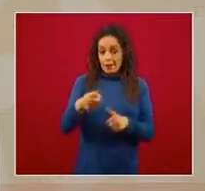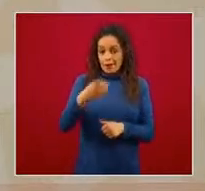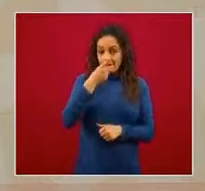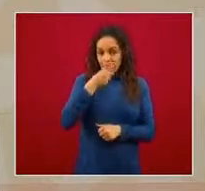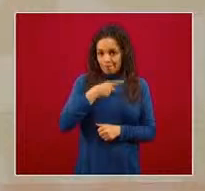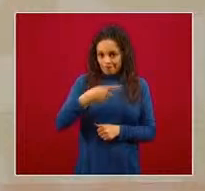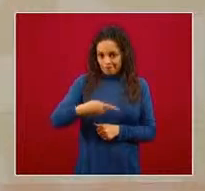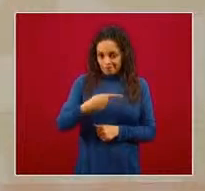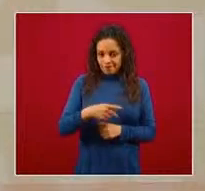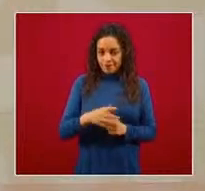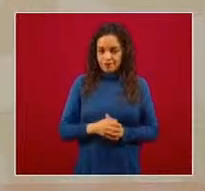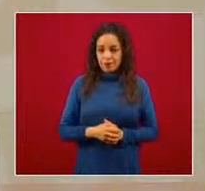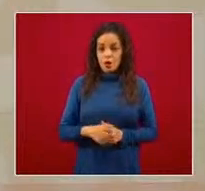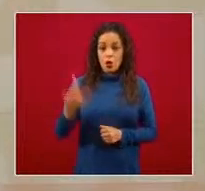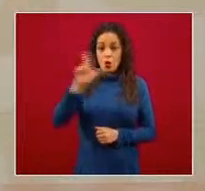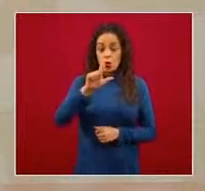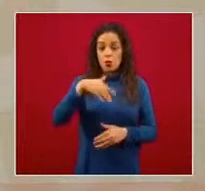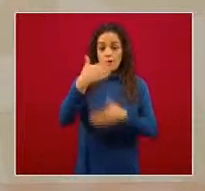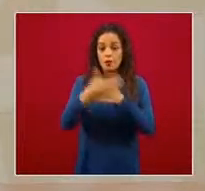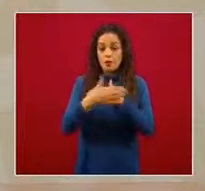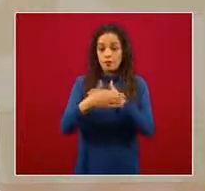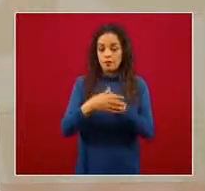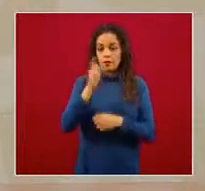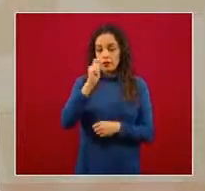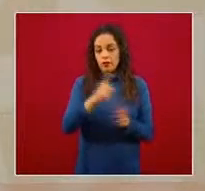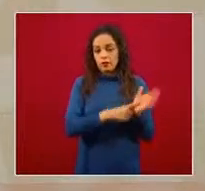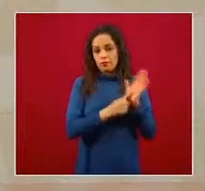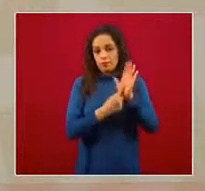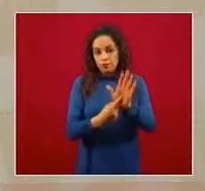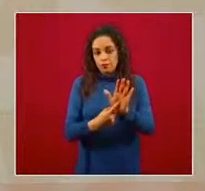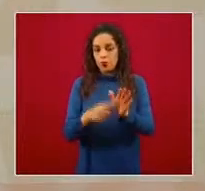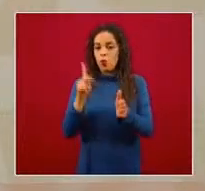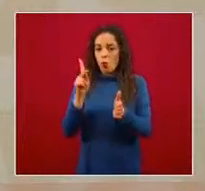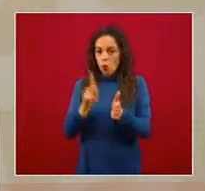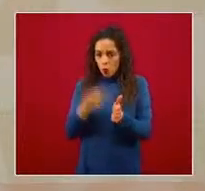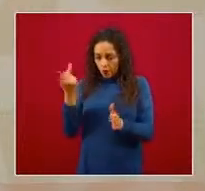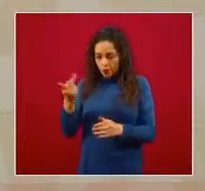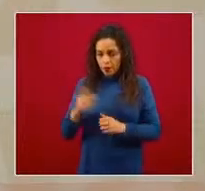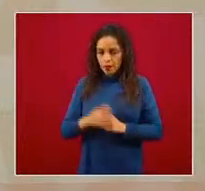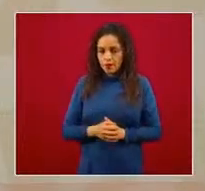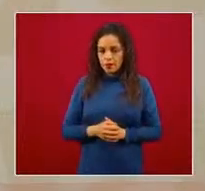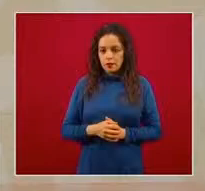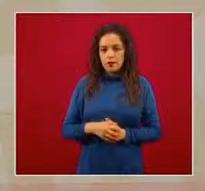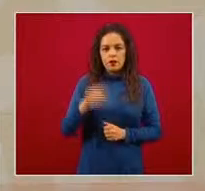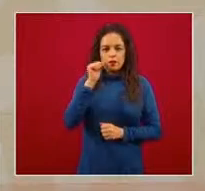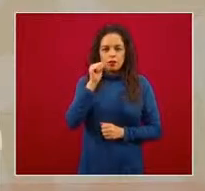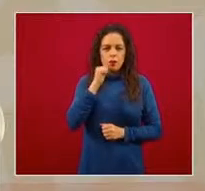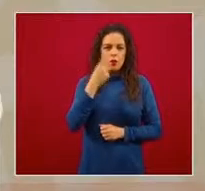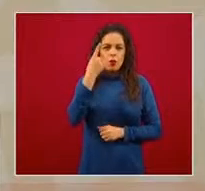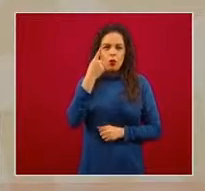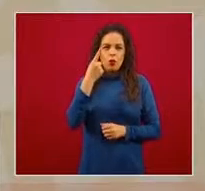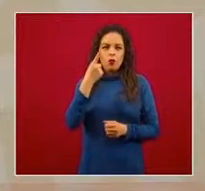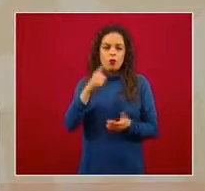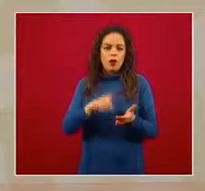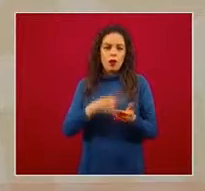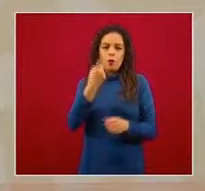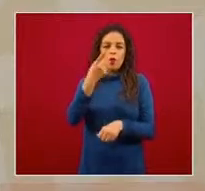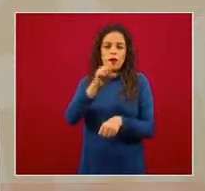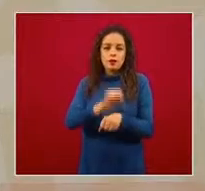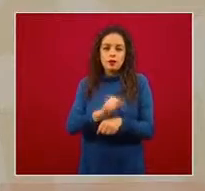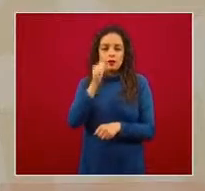First of all, regarding the prediction curves that we will present next Monday, we present them once a